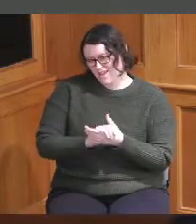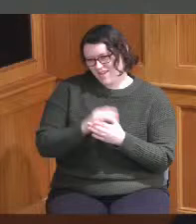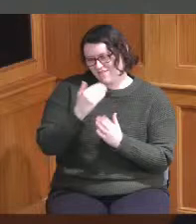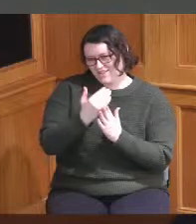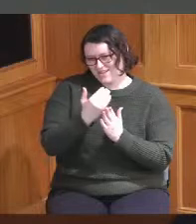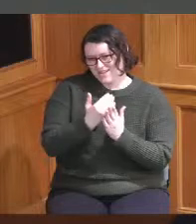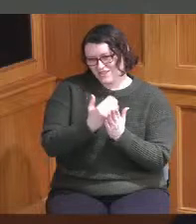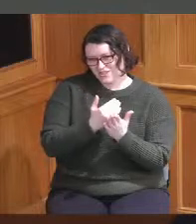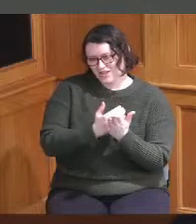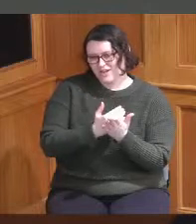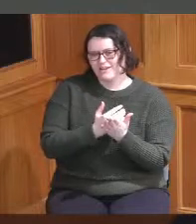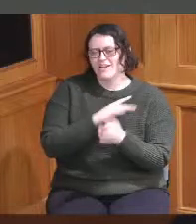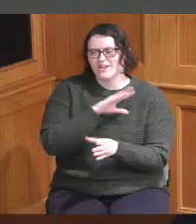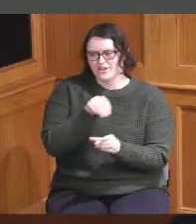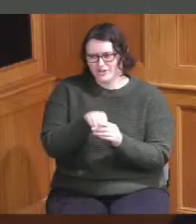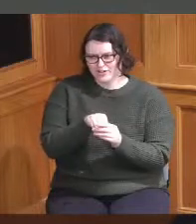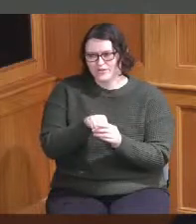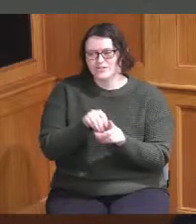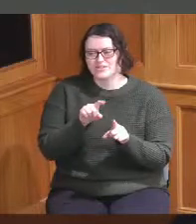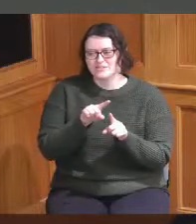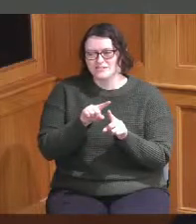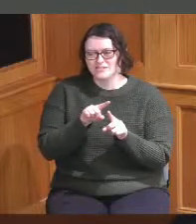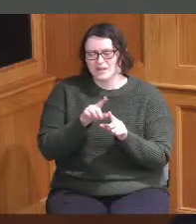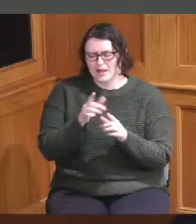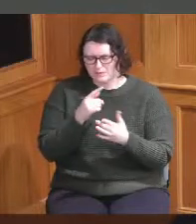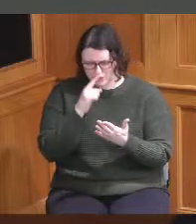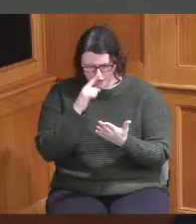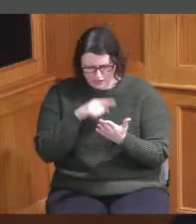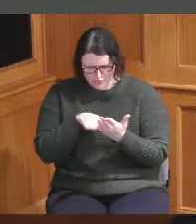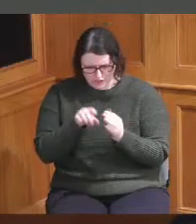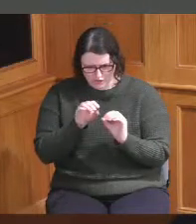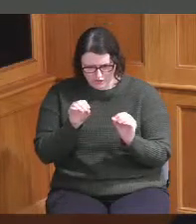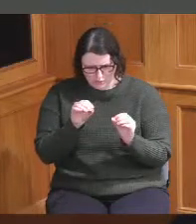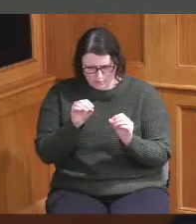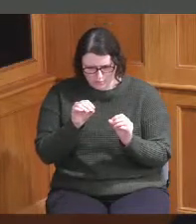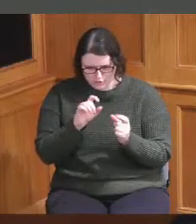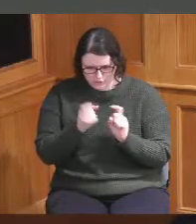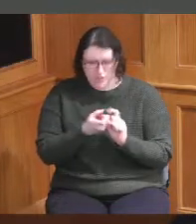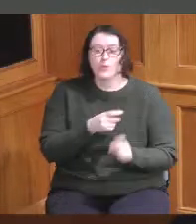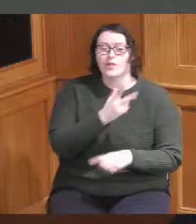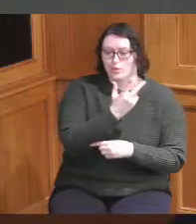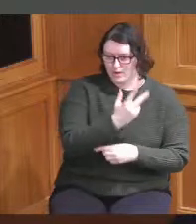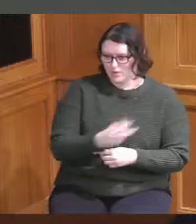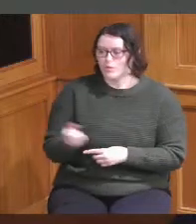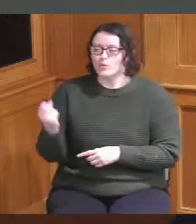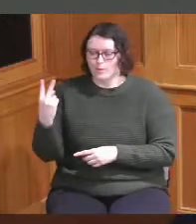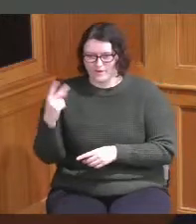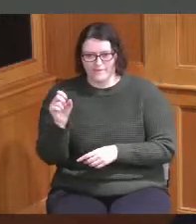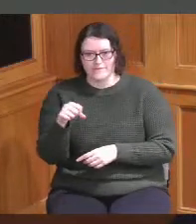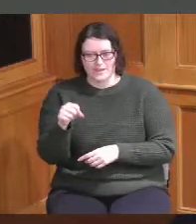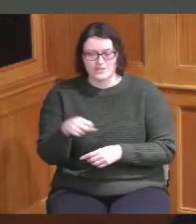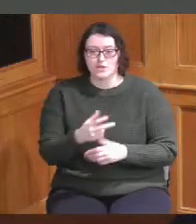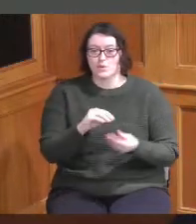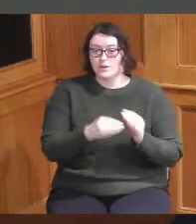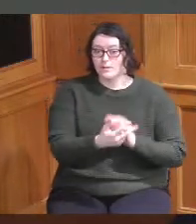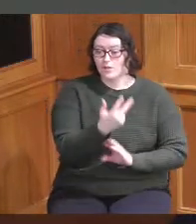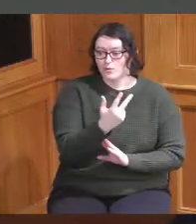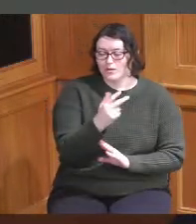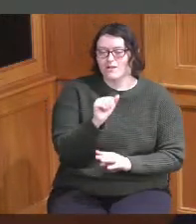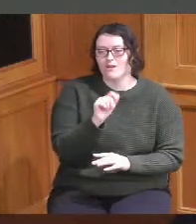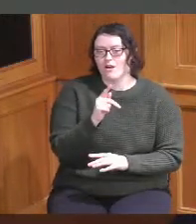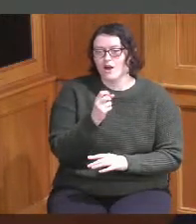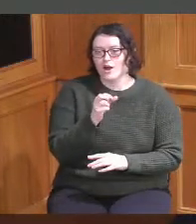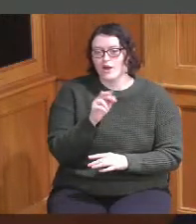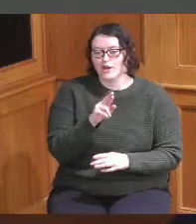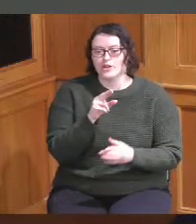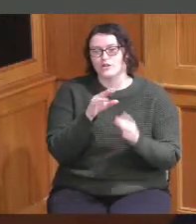agenda contains items, make sure there's no changes, 3 through 12. It is, item number 3 is the auditor's statement of